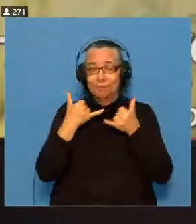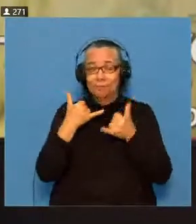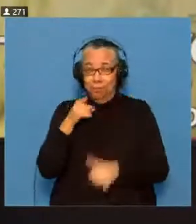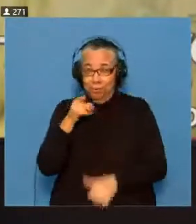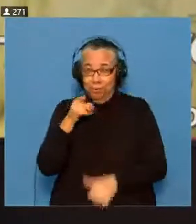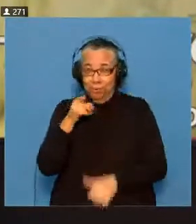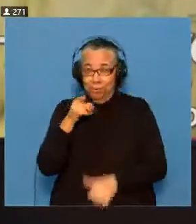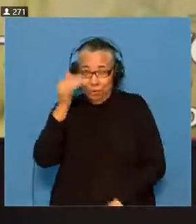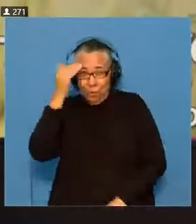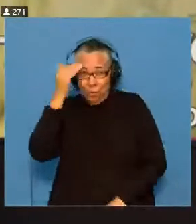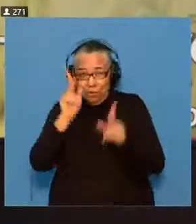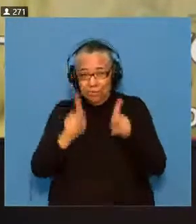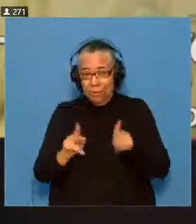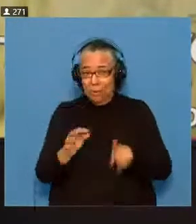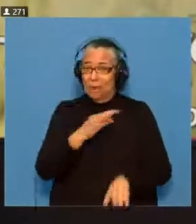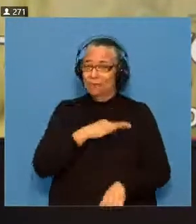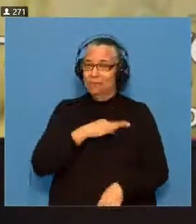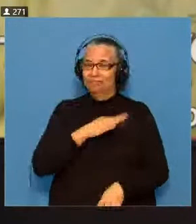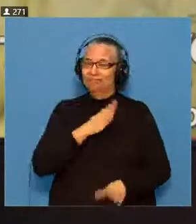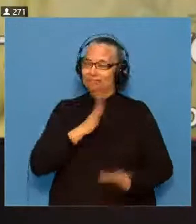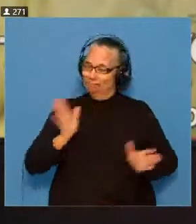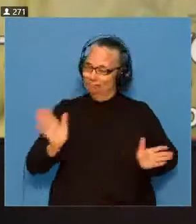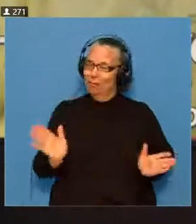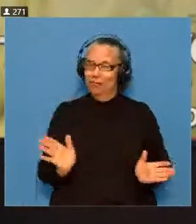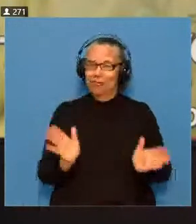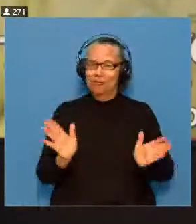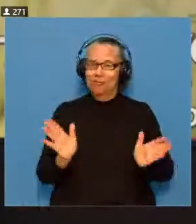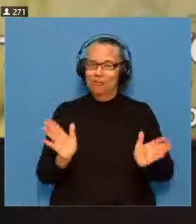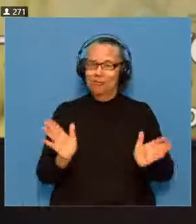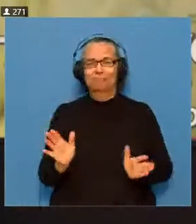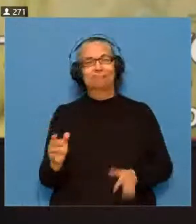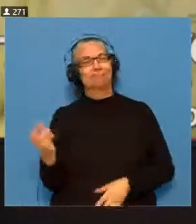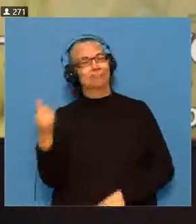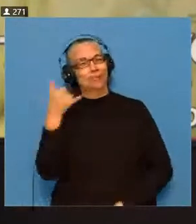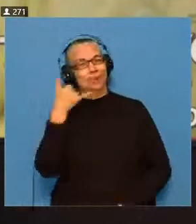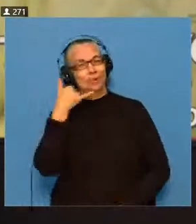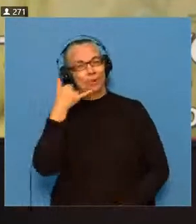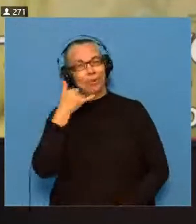benefit from this support, please encourage them to make the call at